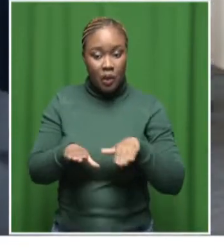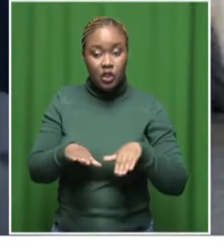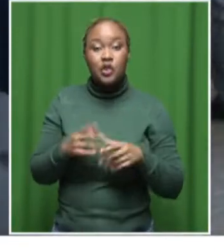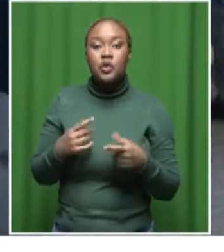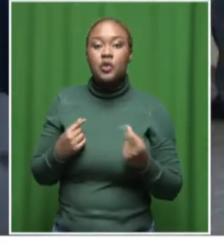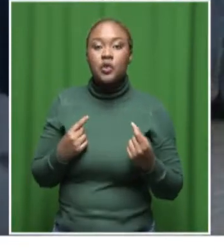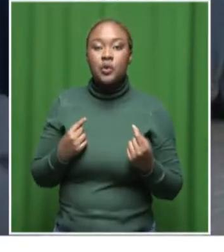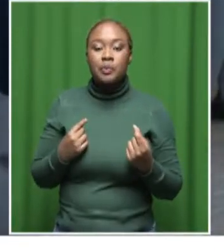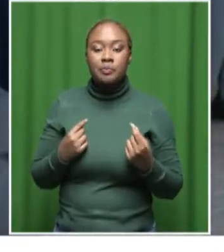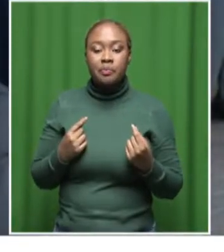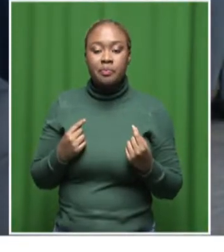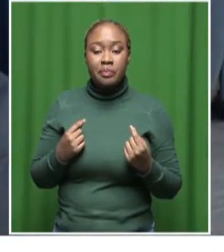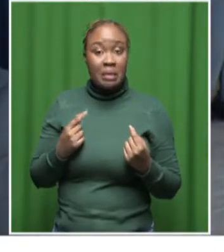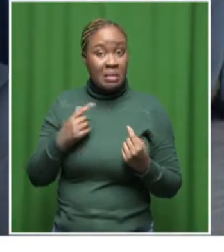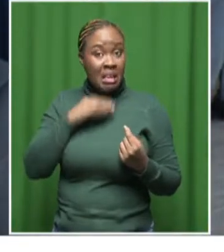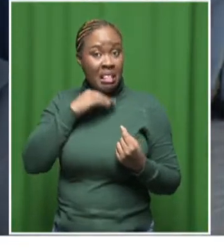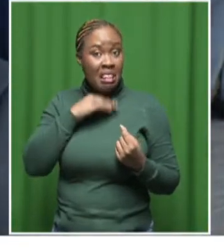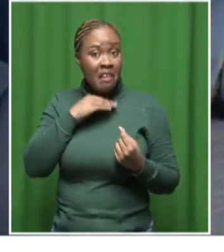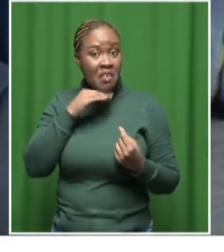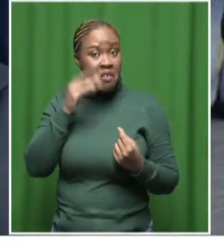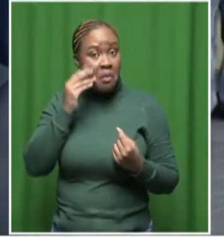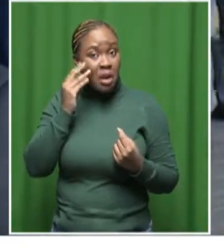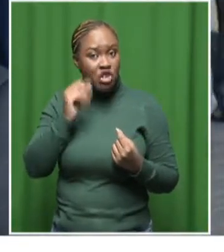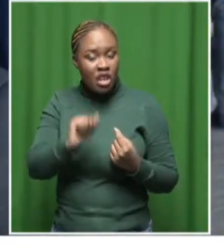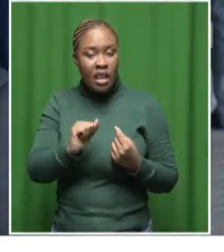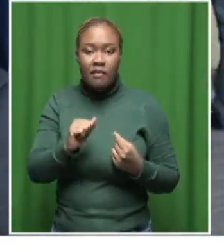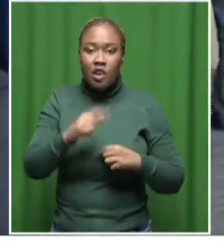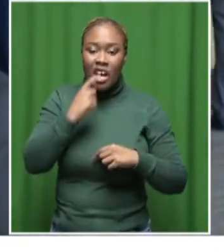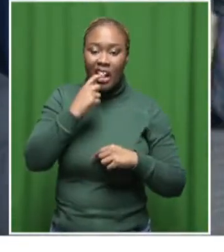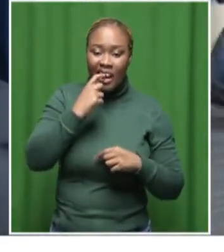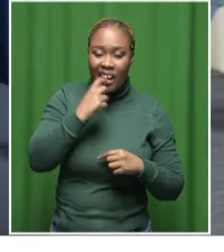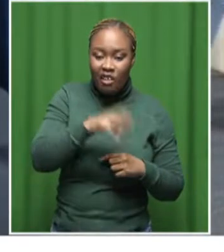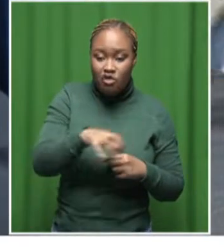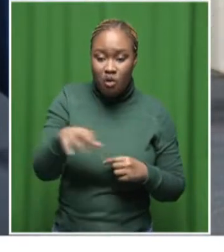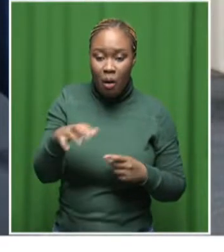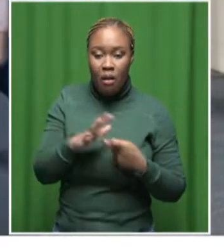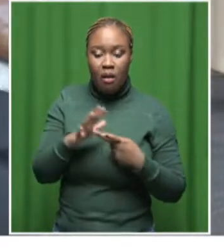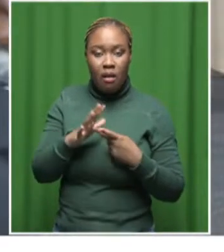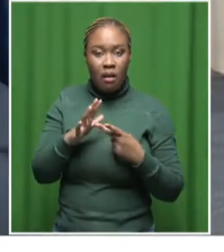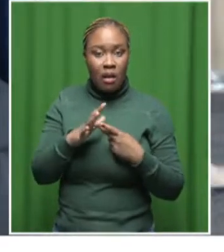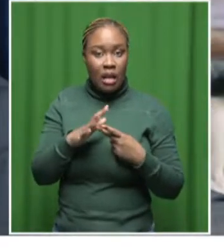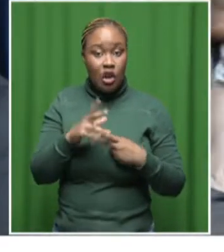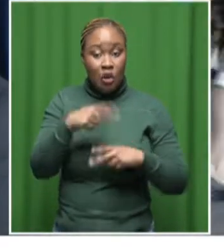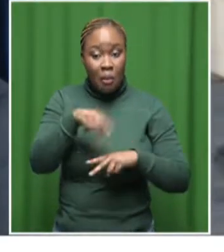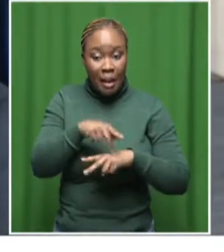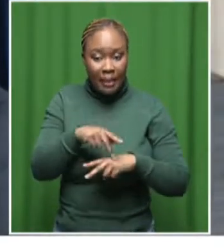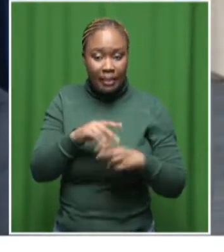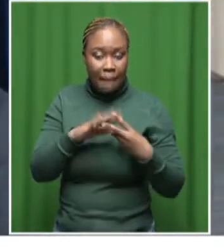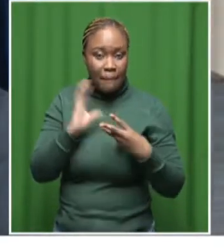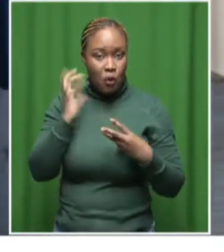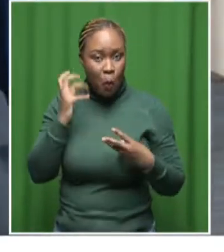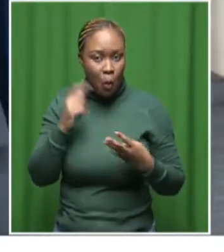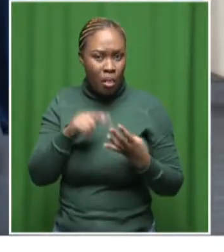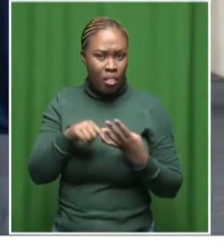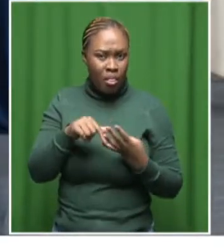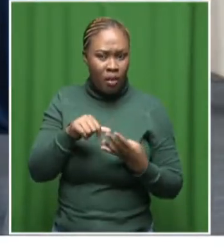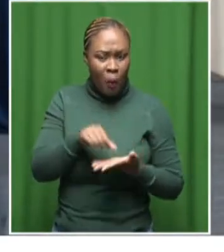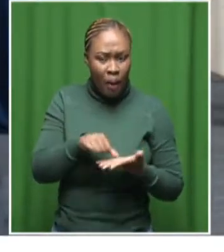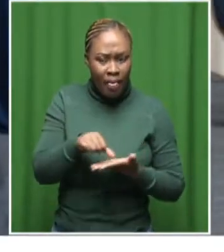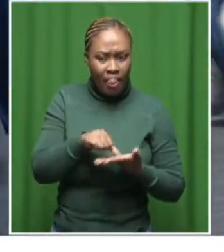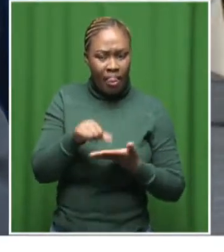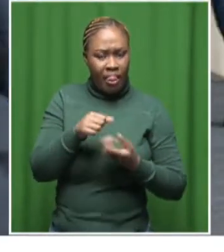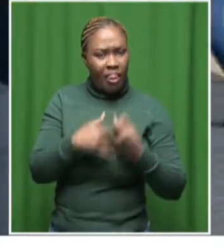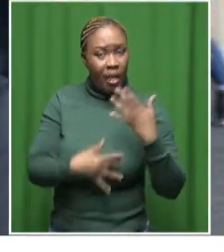is how much geological information you have and what kinds of minerals does it have. So today we talk about